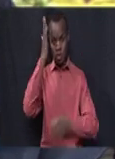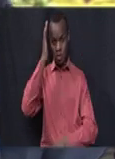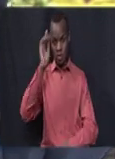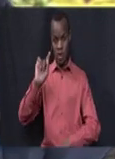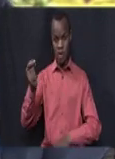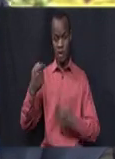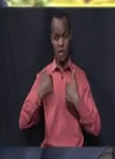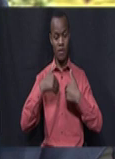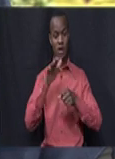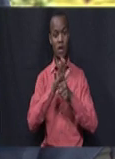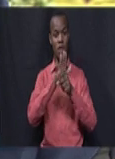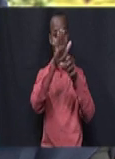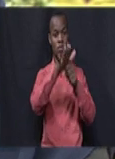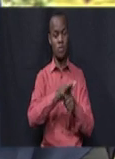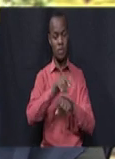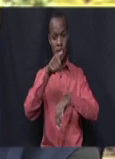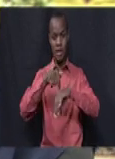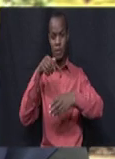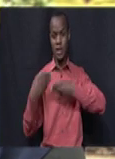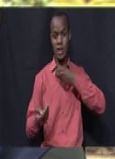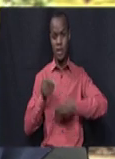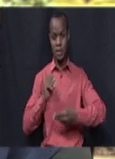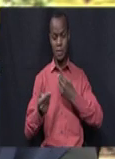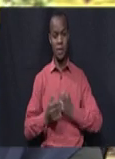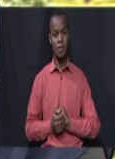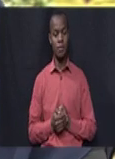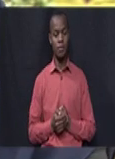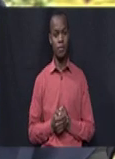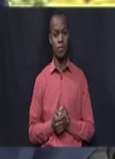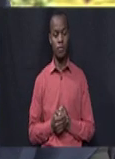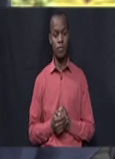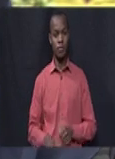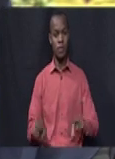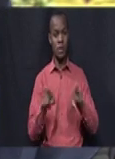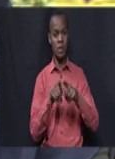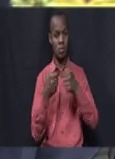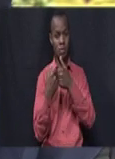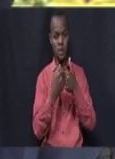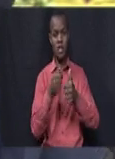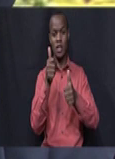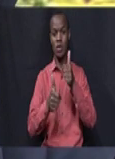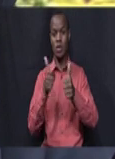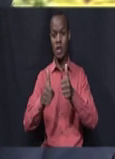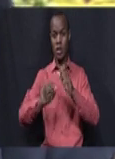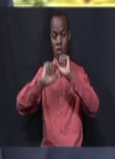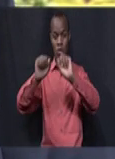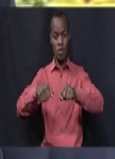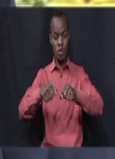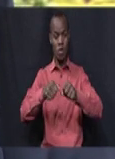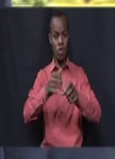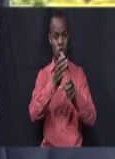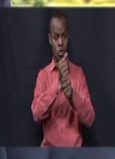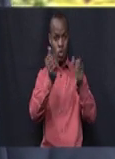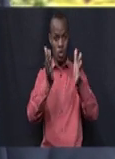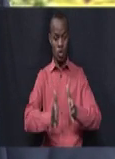much stigma around disability, and challenge is to bring stakeholders together